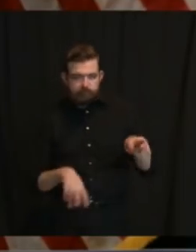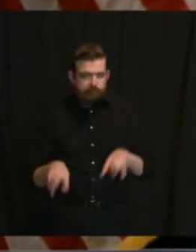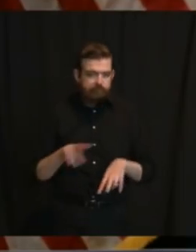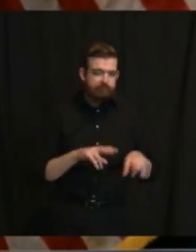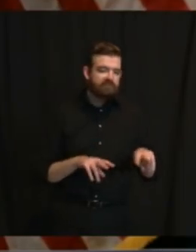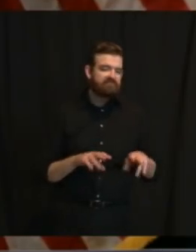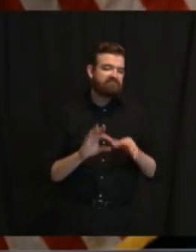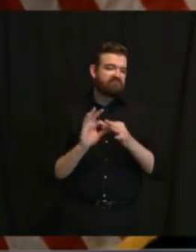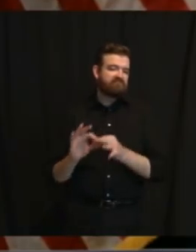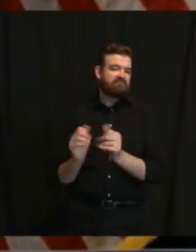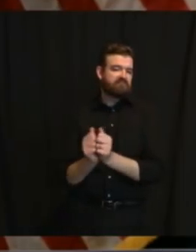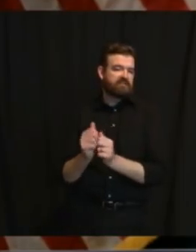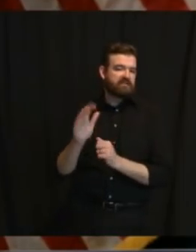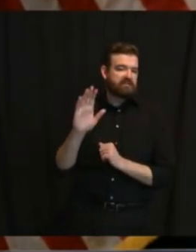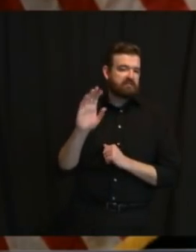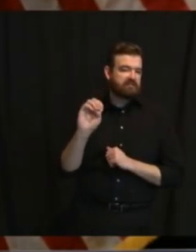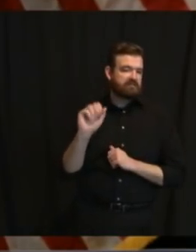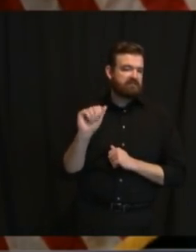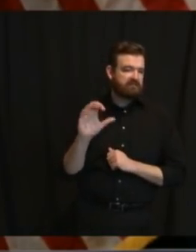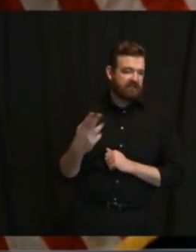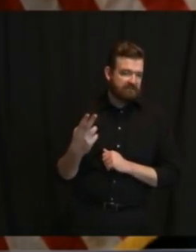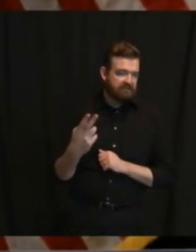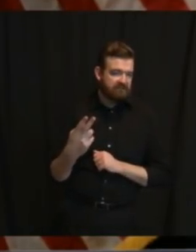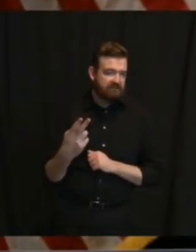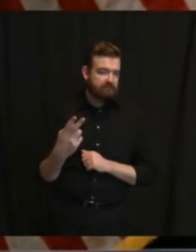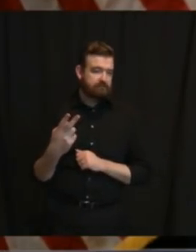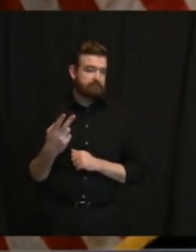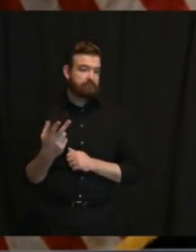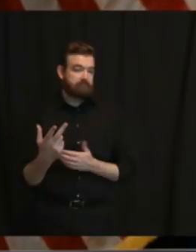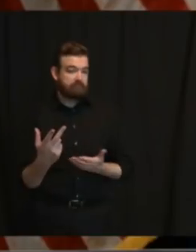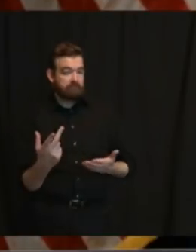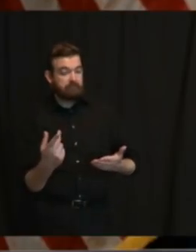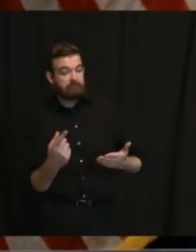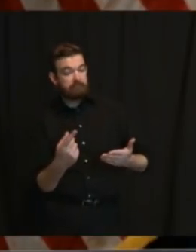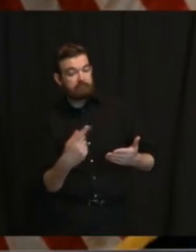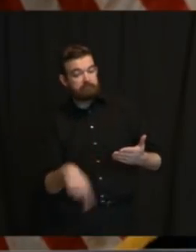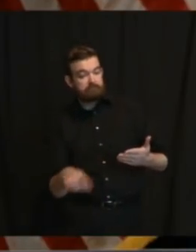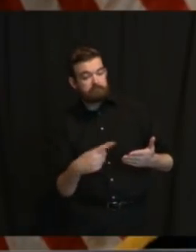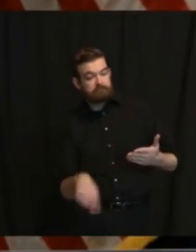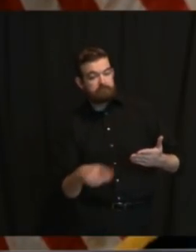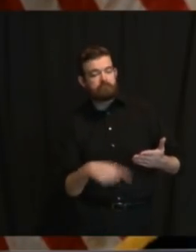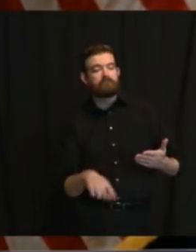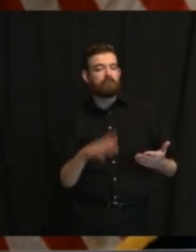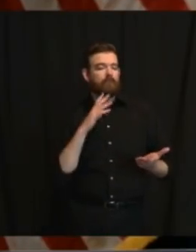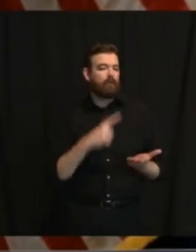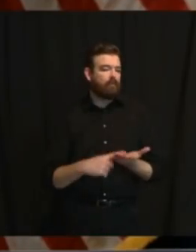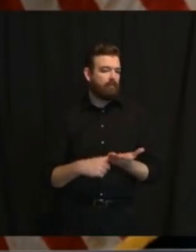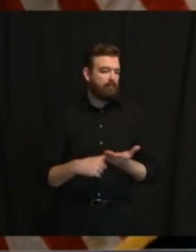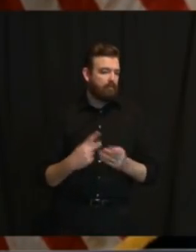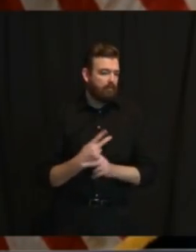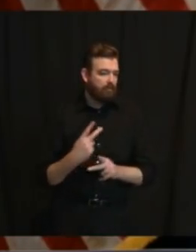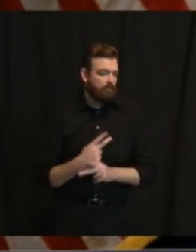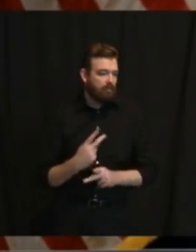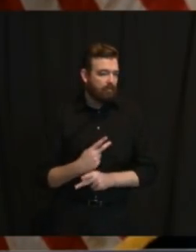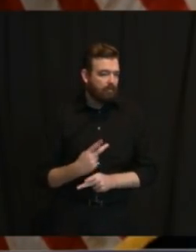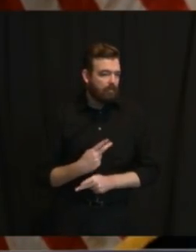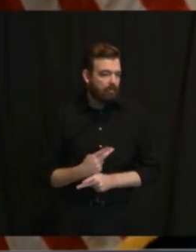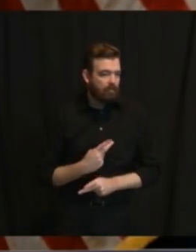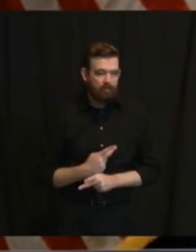next week or so would be my guess. And beaches are on that list. And so we're trying